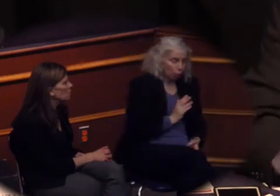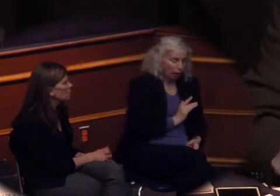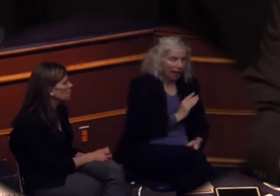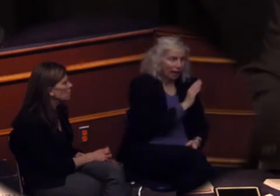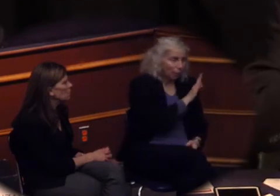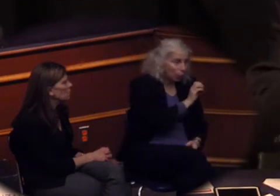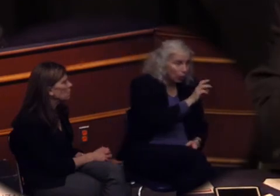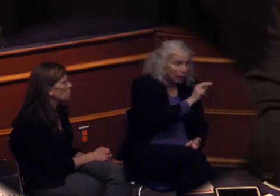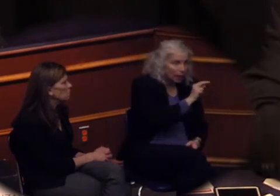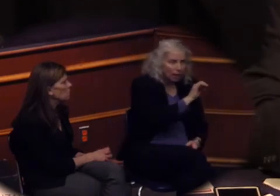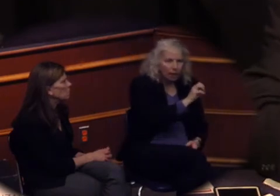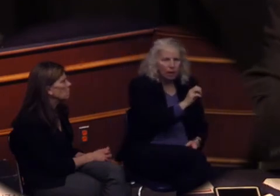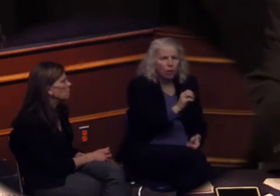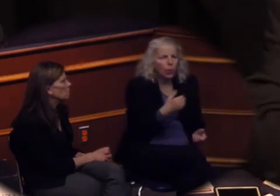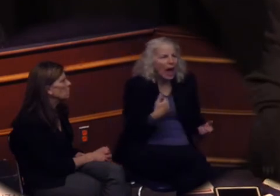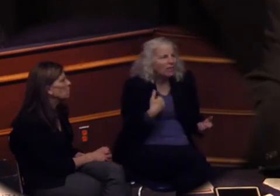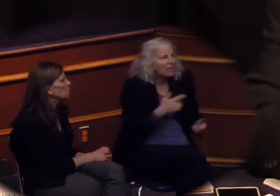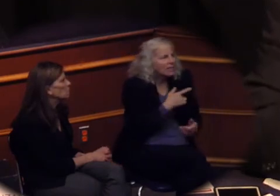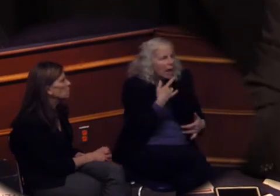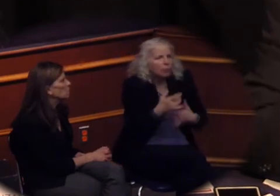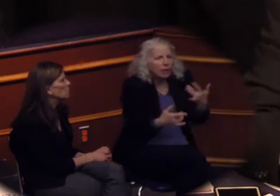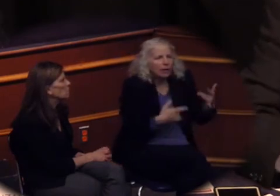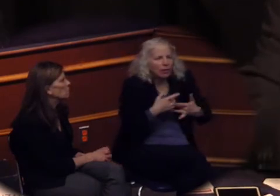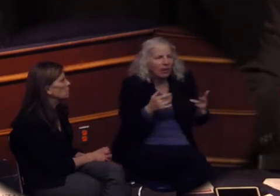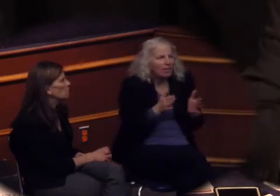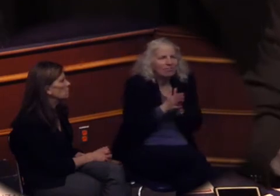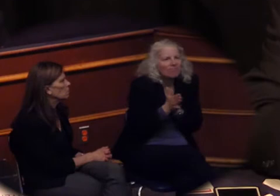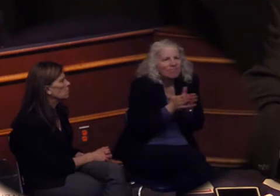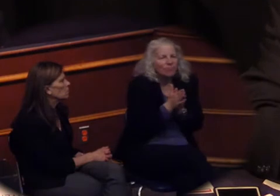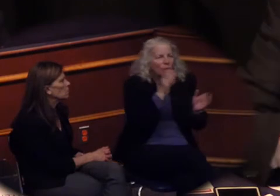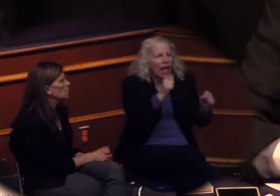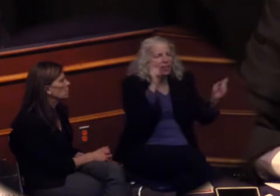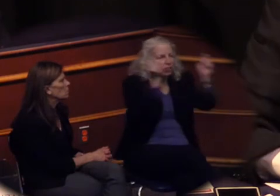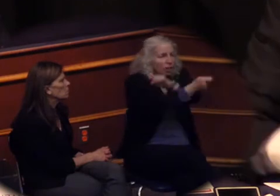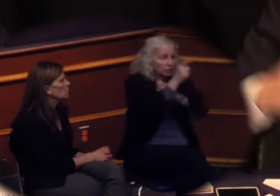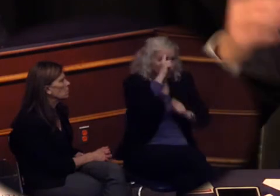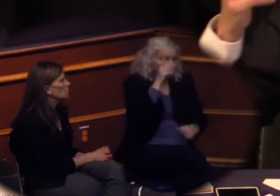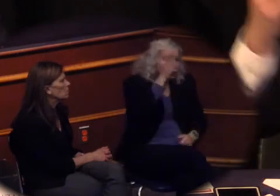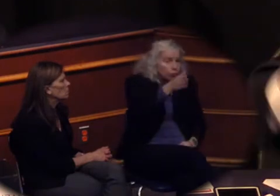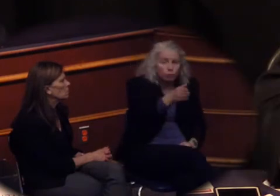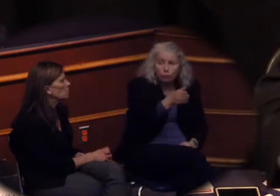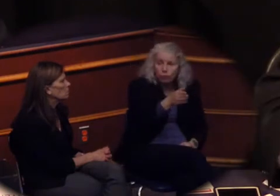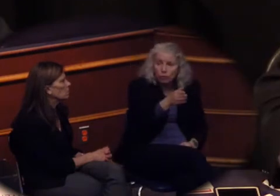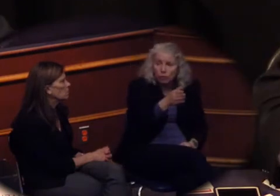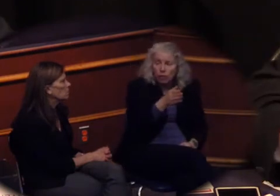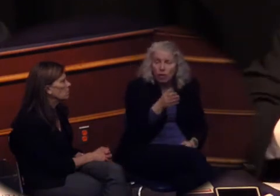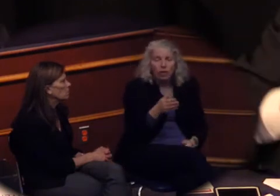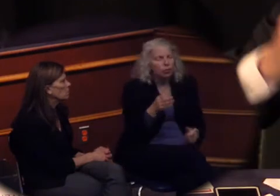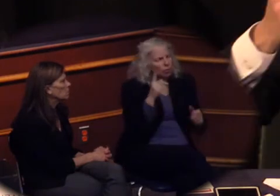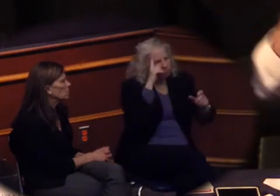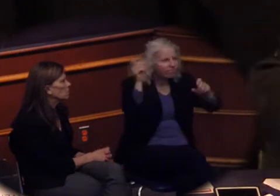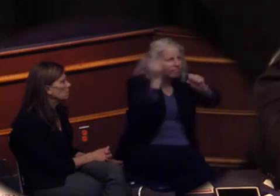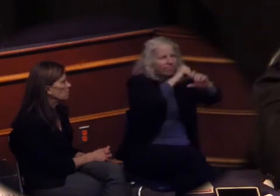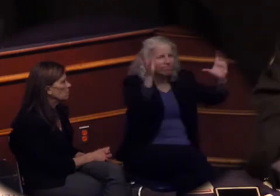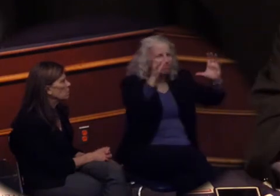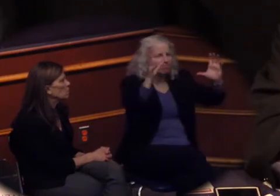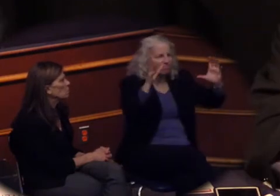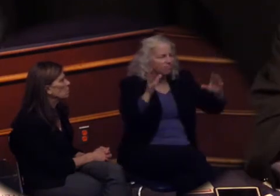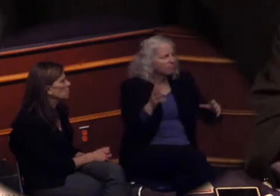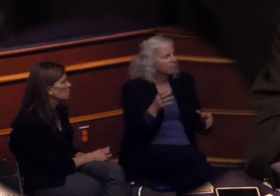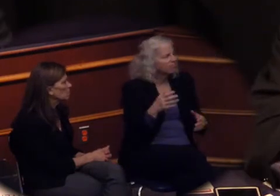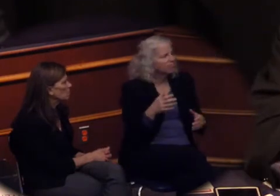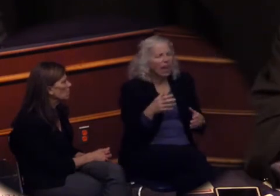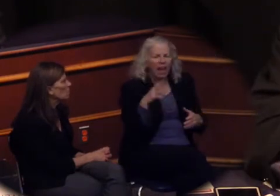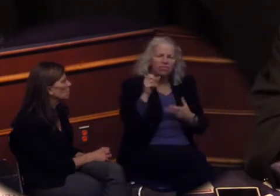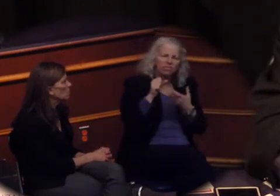is ignited when we believe that we can transform the future in the way that we really want to do. So laying out a bold vision, laying out a